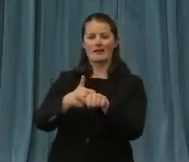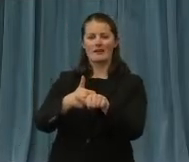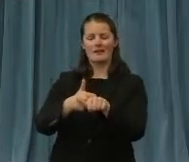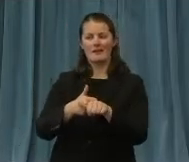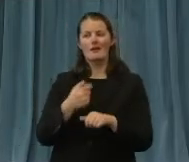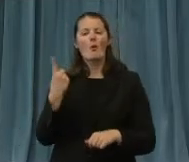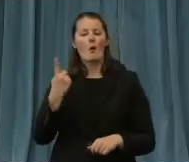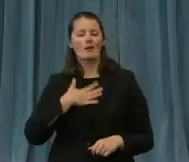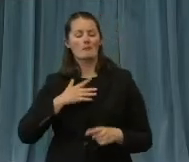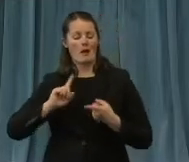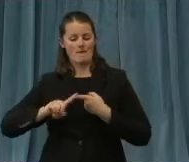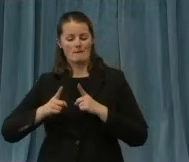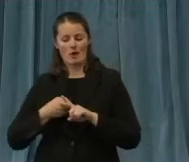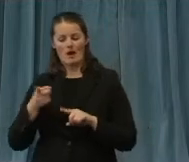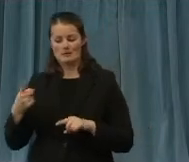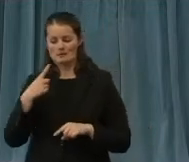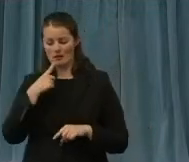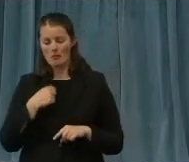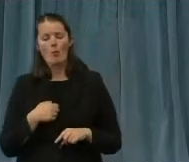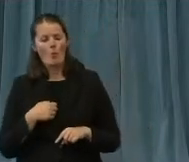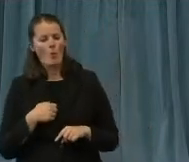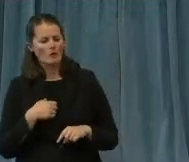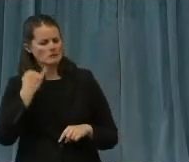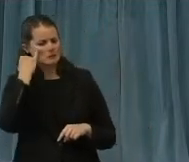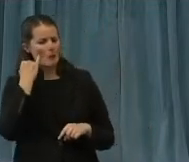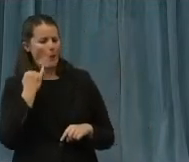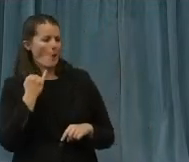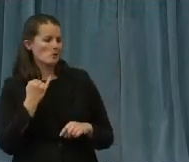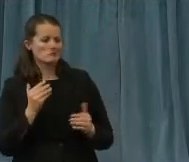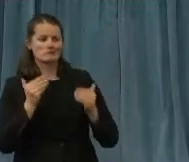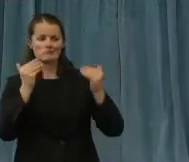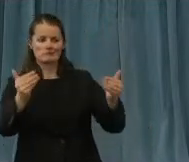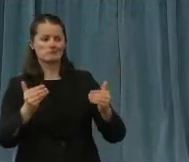that said, if we open up on May